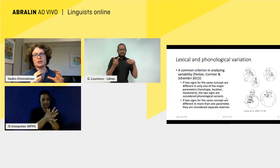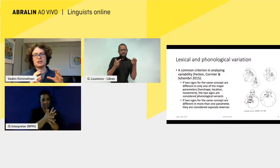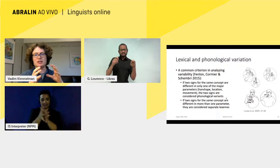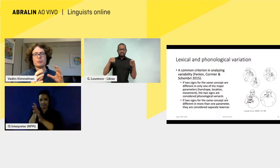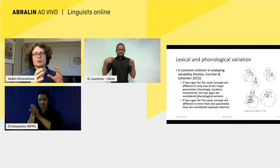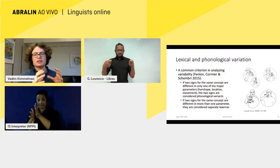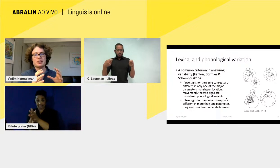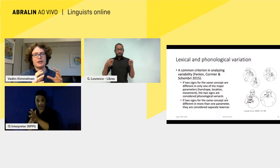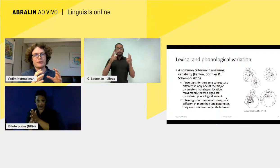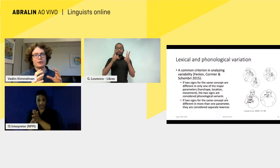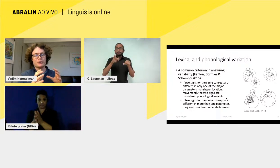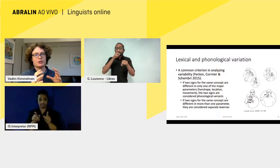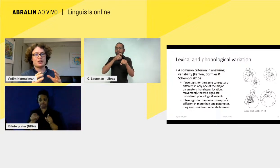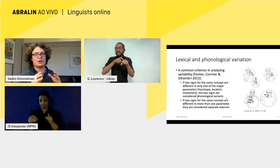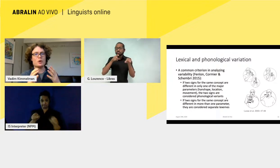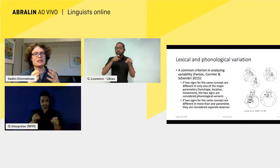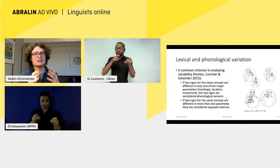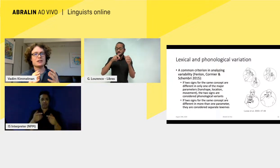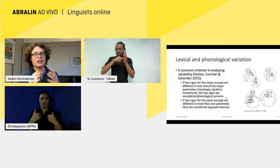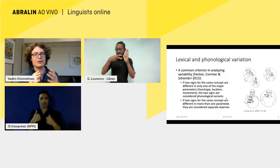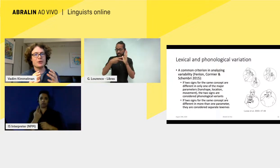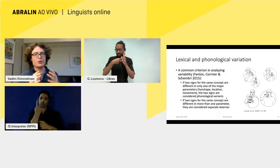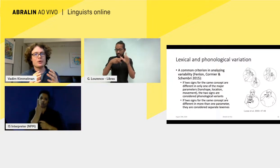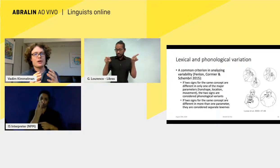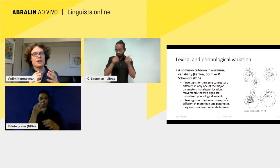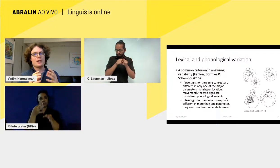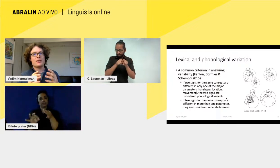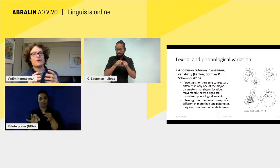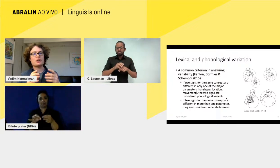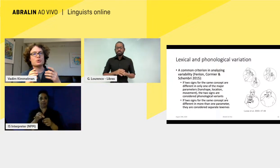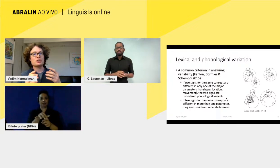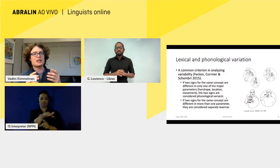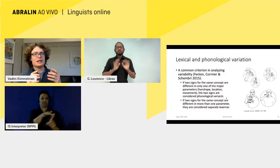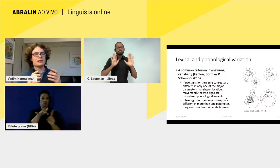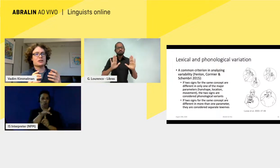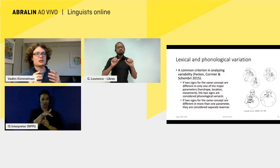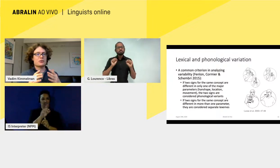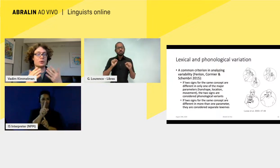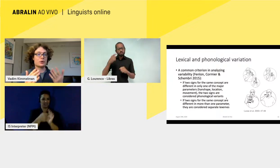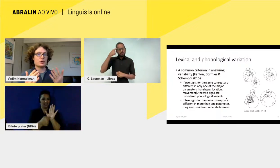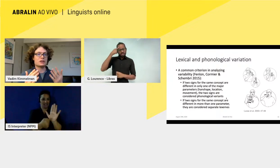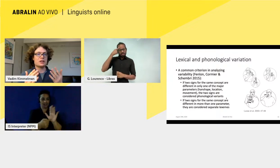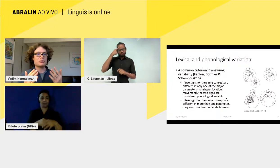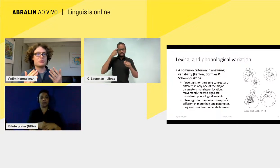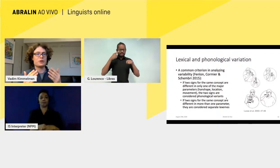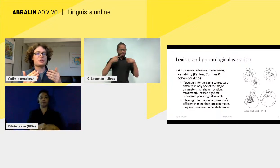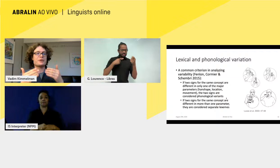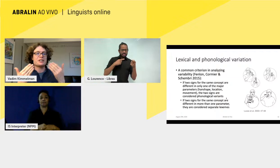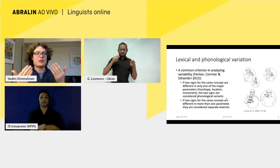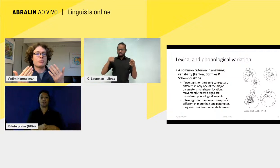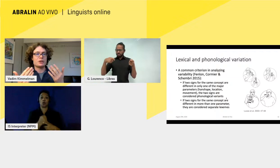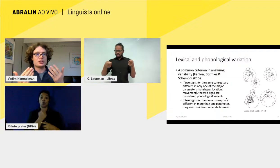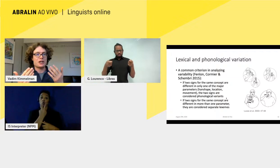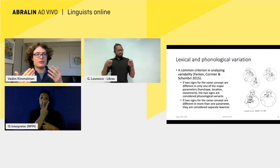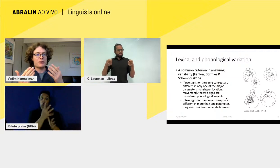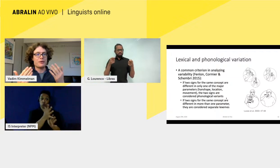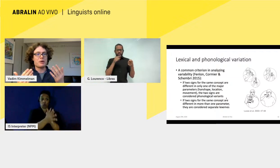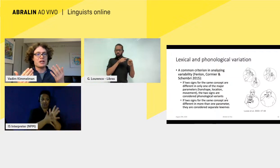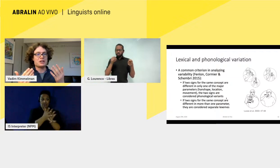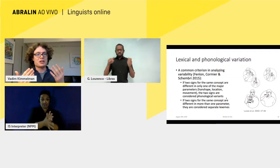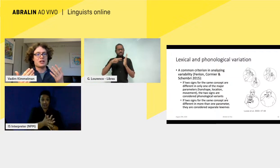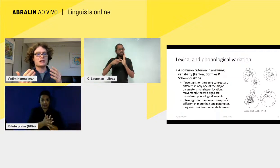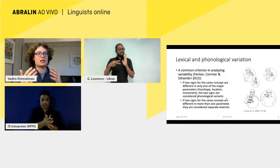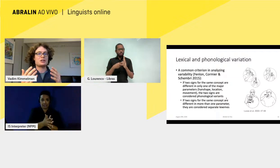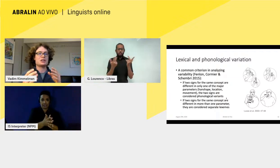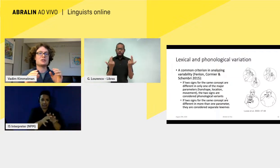two simple scenarios. In one scenario, there are two signs for a concept which resemble each other